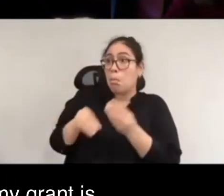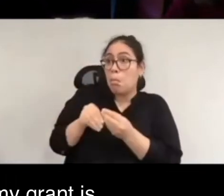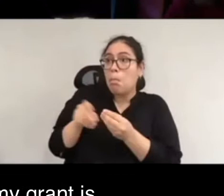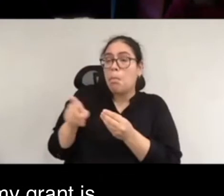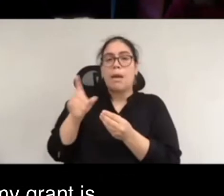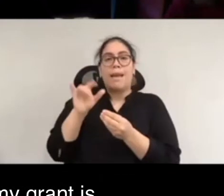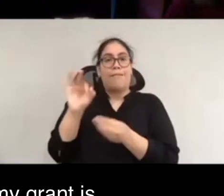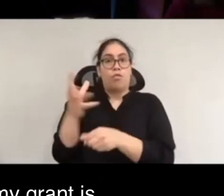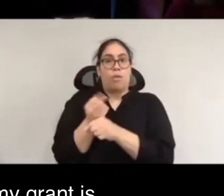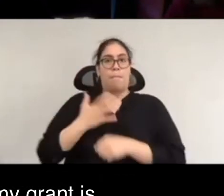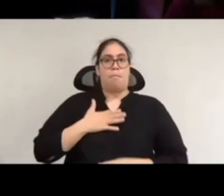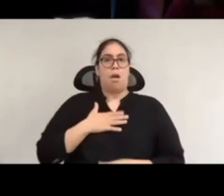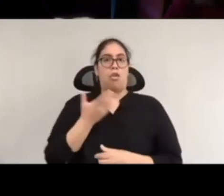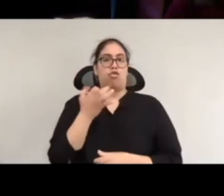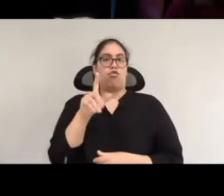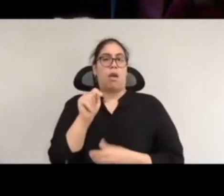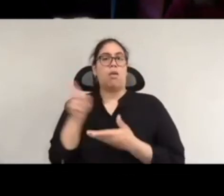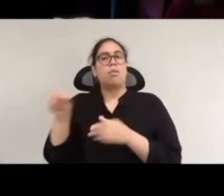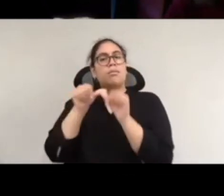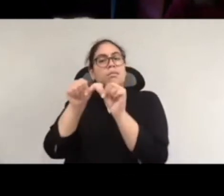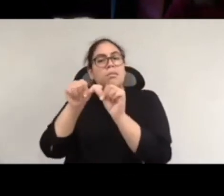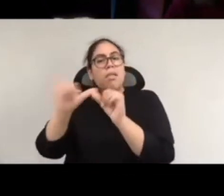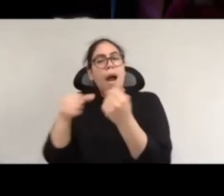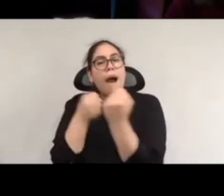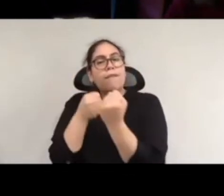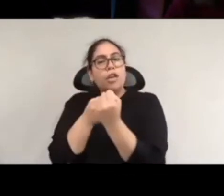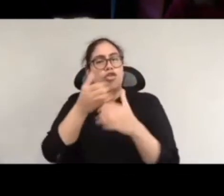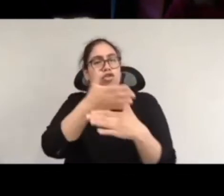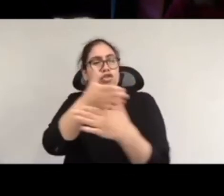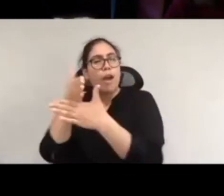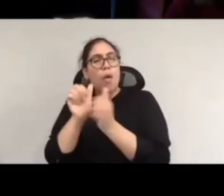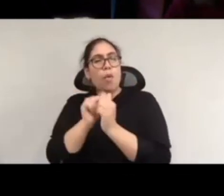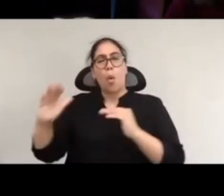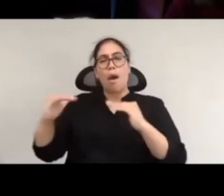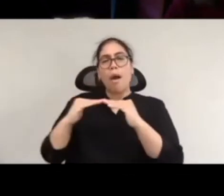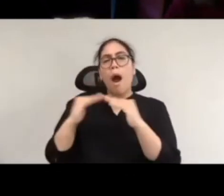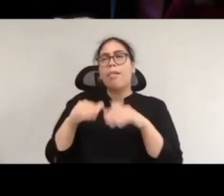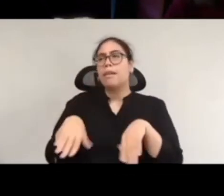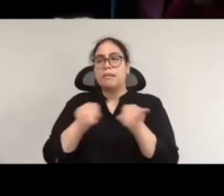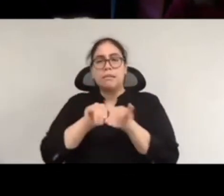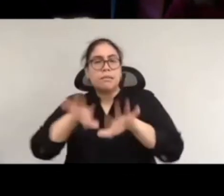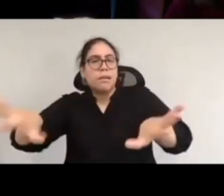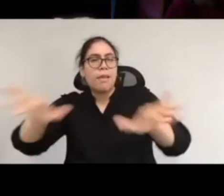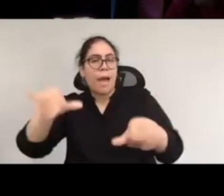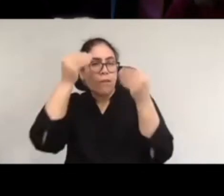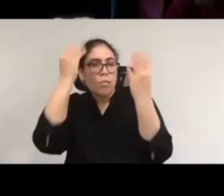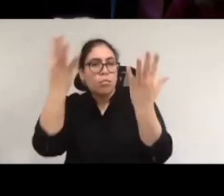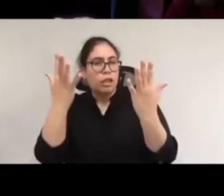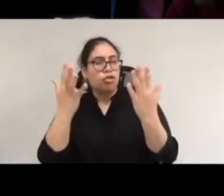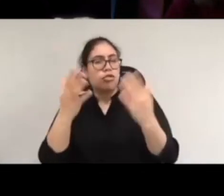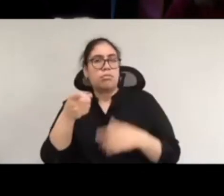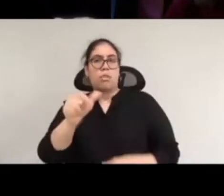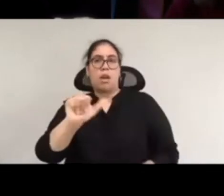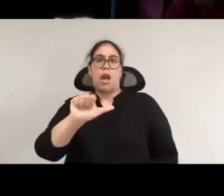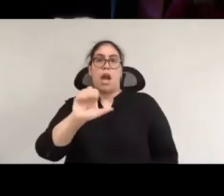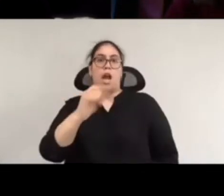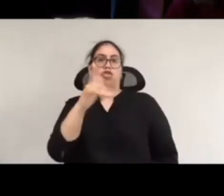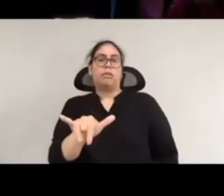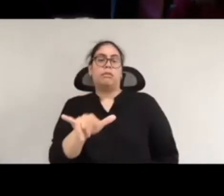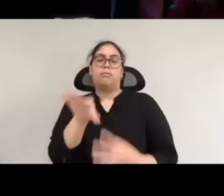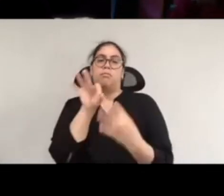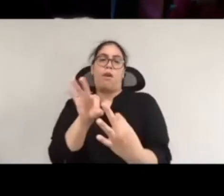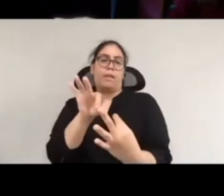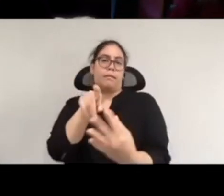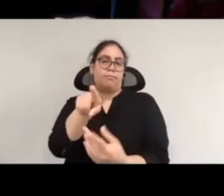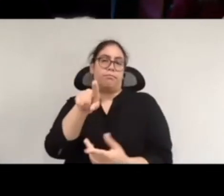grant is to continue the advocacy and share it with their fellow colleagues and filmmakers and media makers. And Ashley is a perfect example of this. So